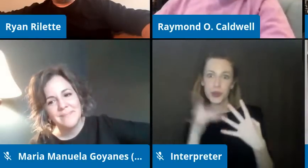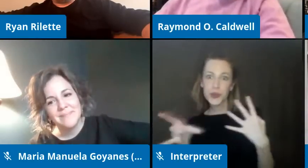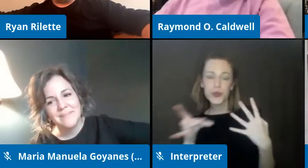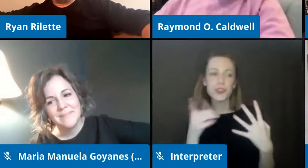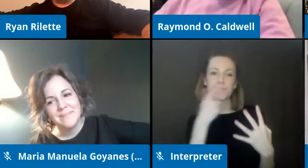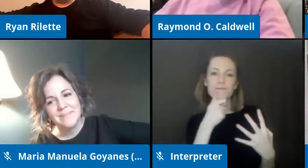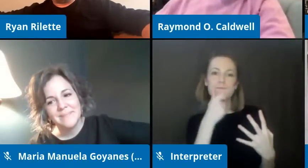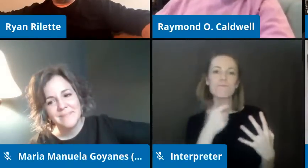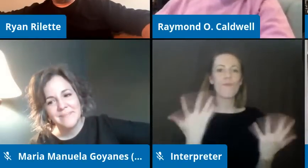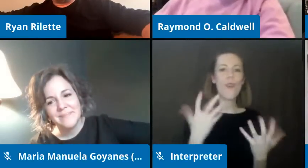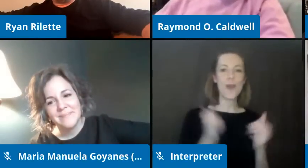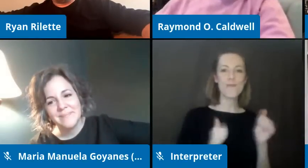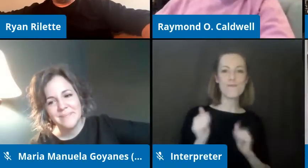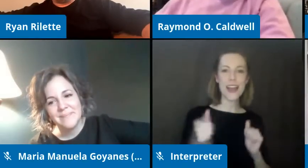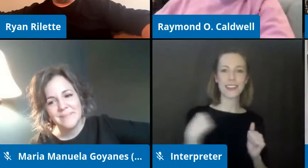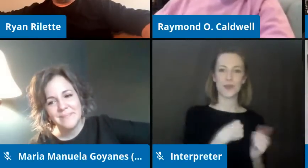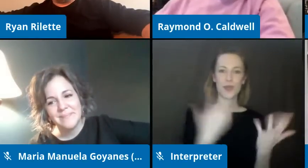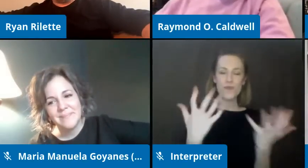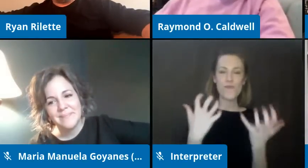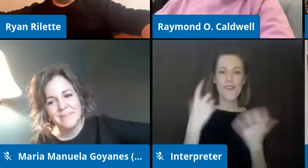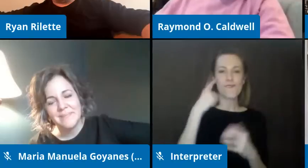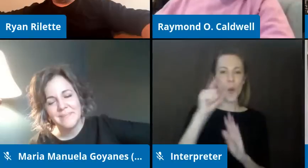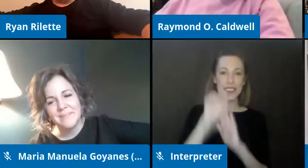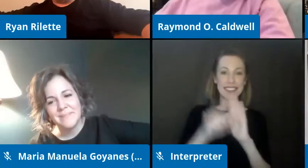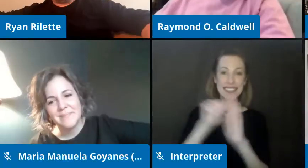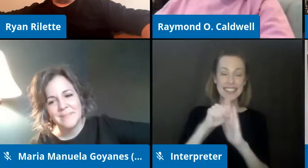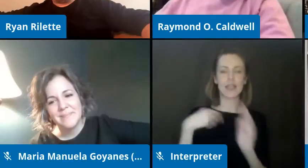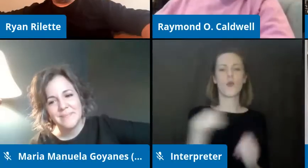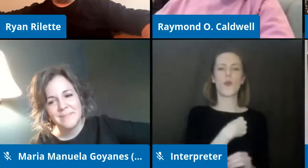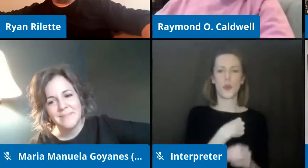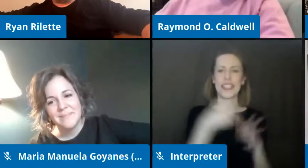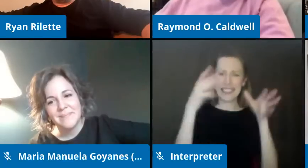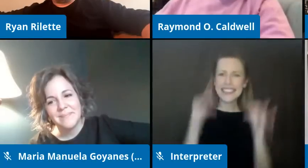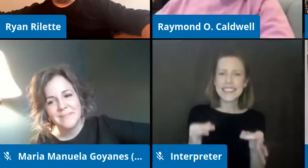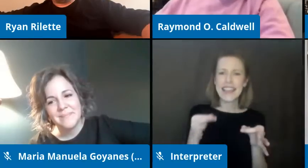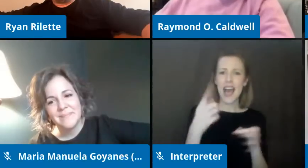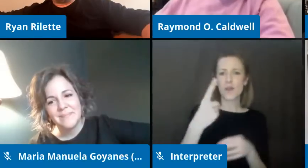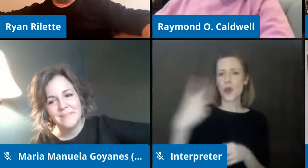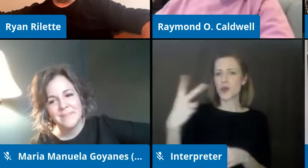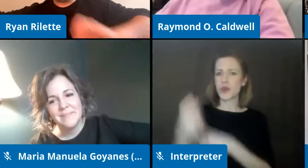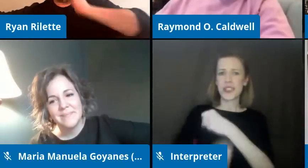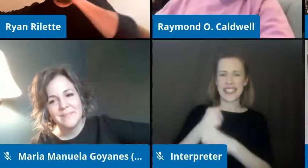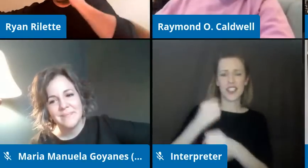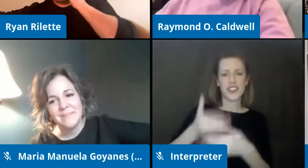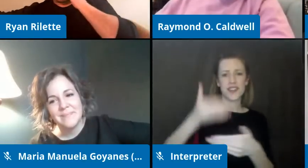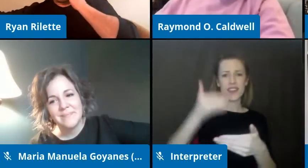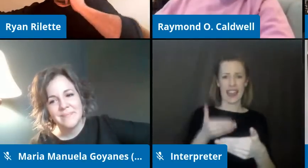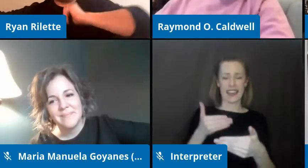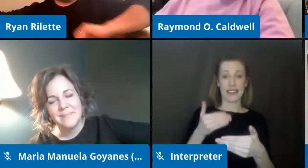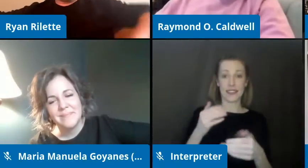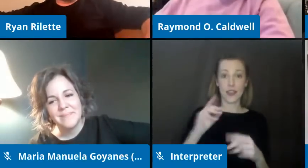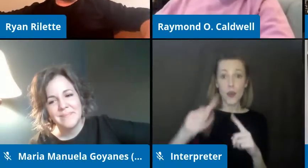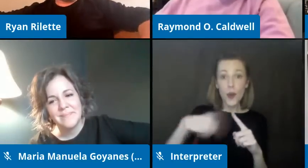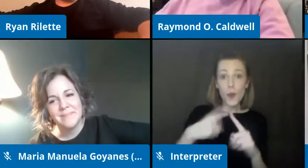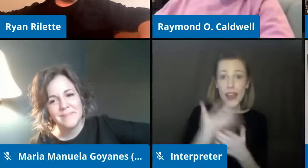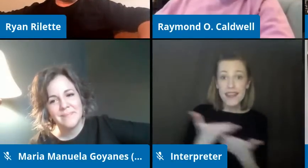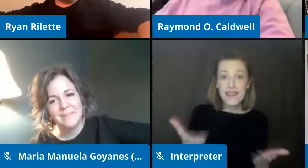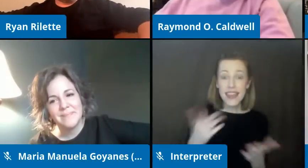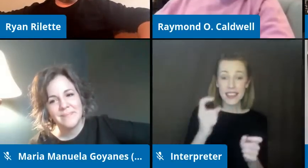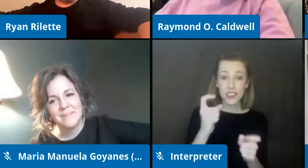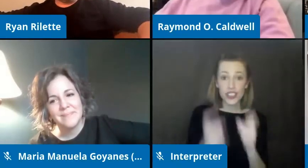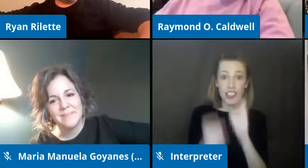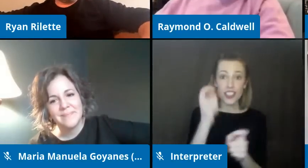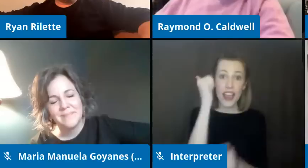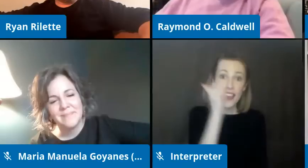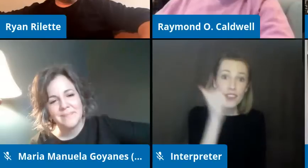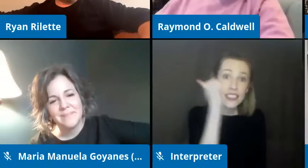year, 2 years in advance. And when things are changing every day, it's extremely difficult to know what people